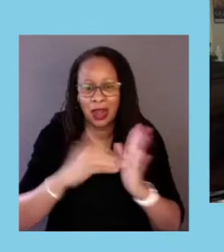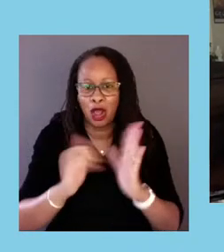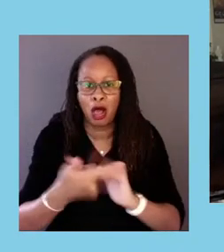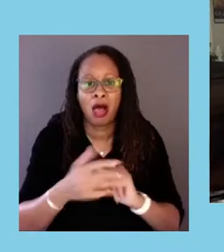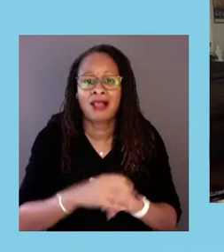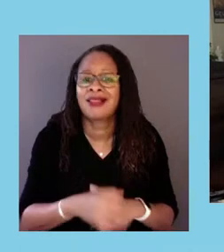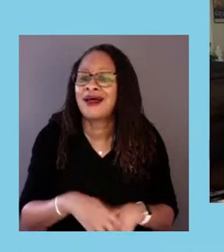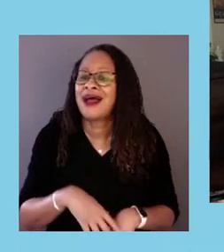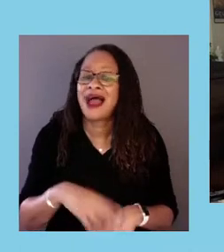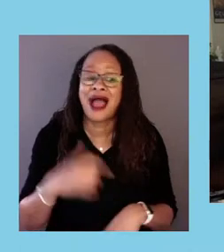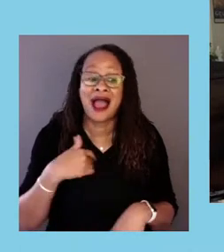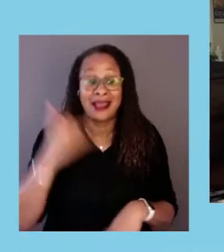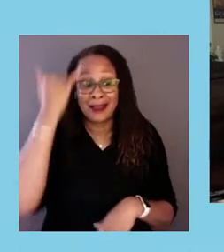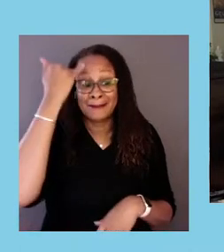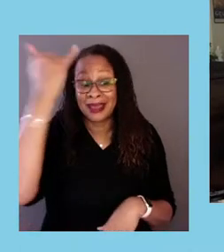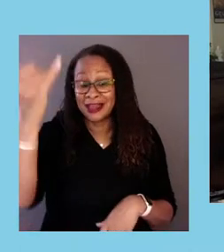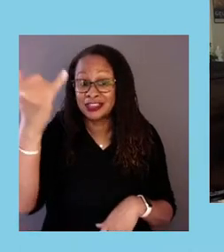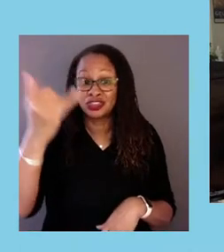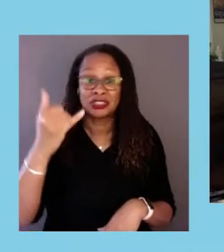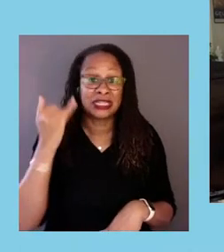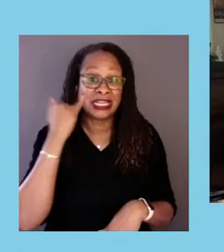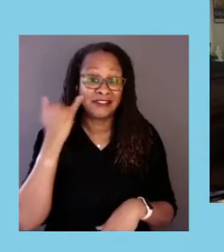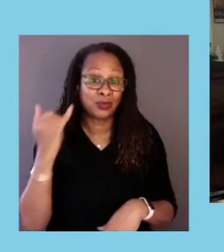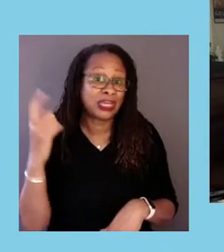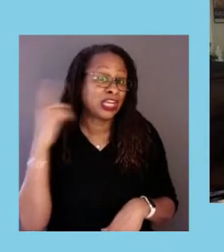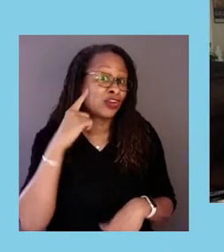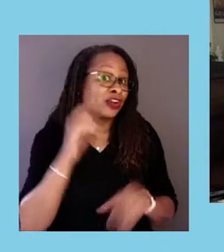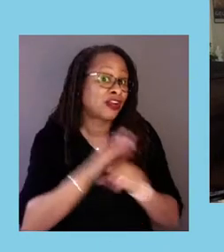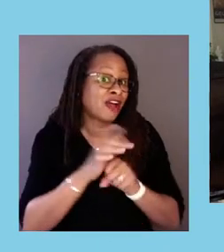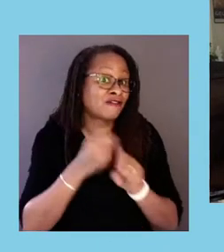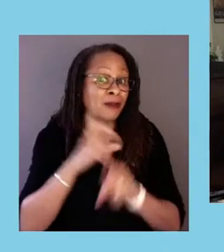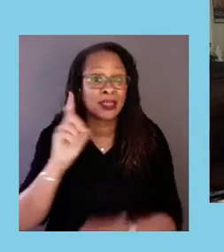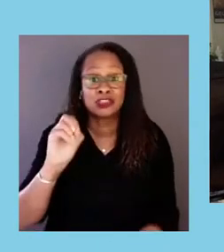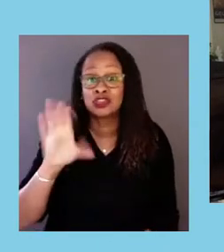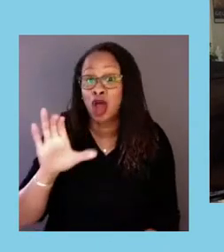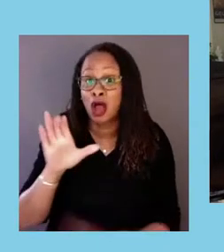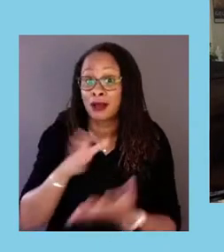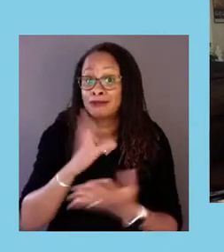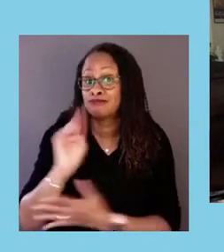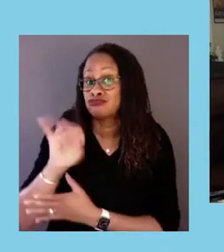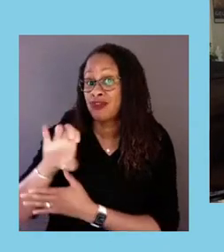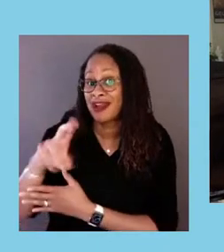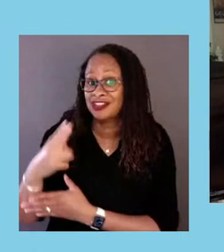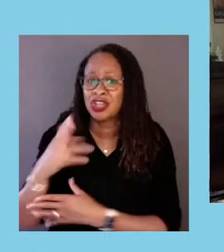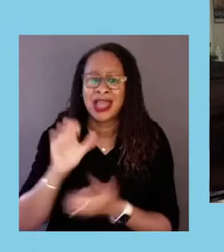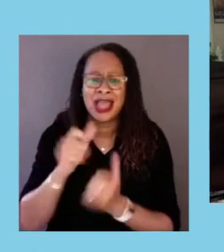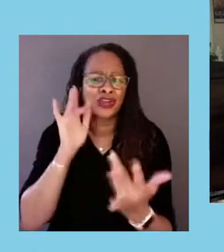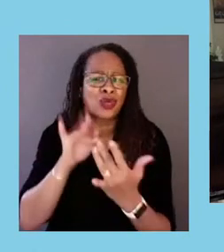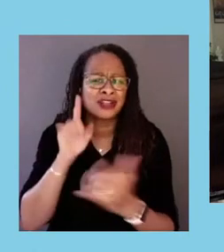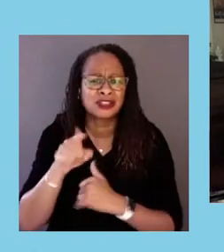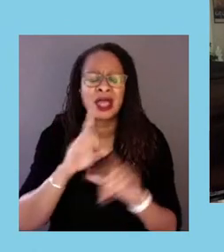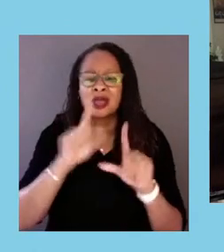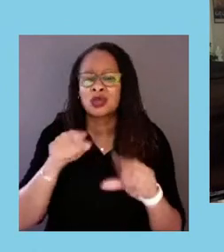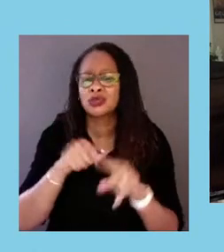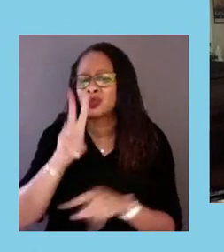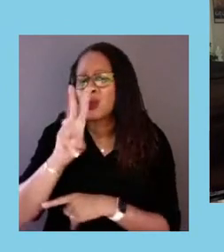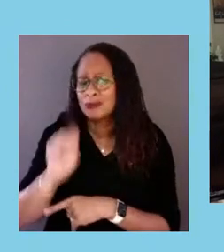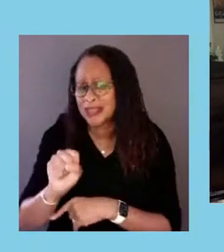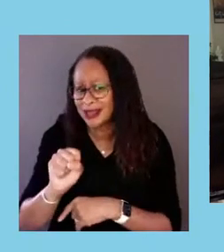we hear enough from the doc branch, right? And how do you contact the doc branch? Go to the website,